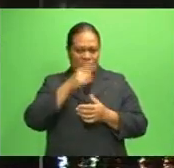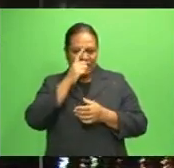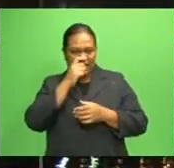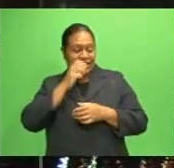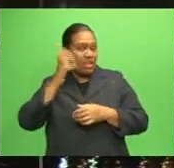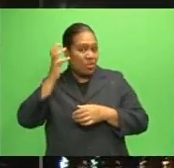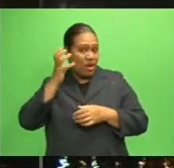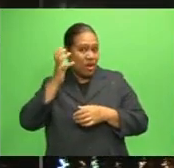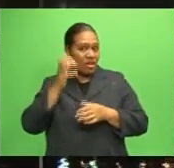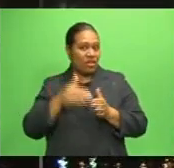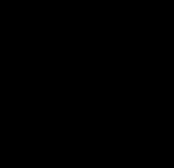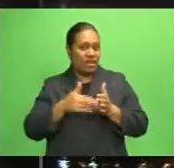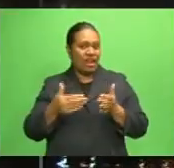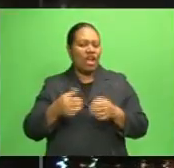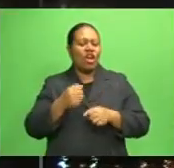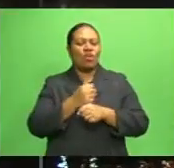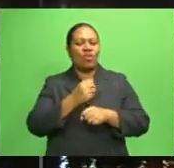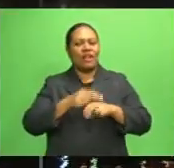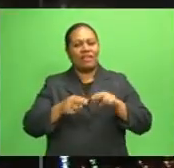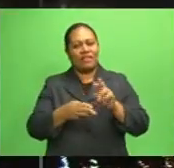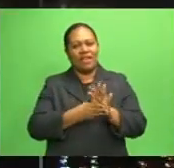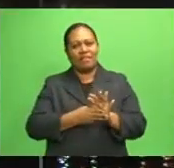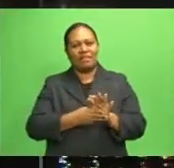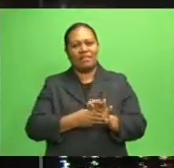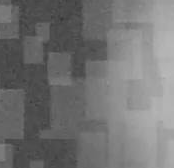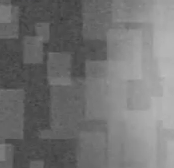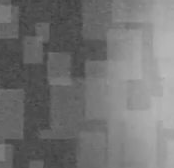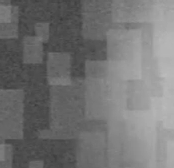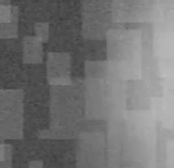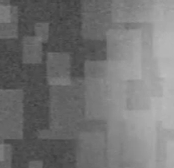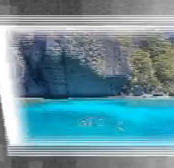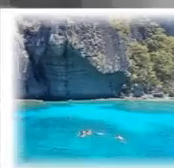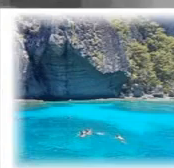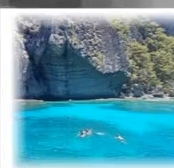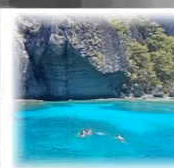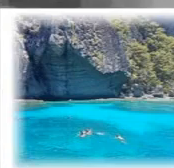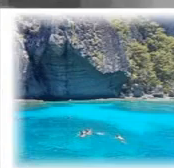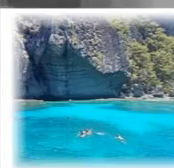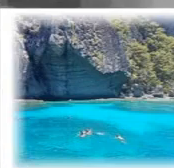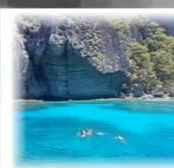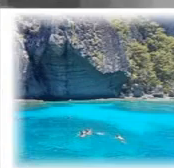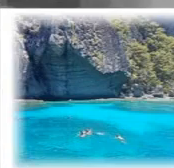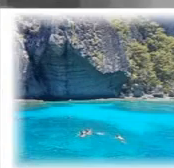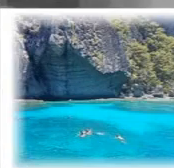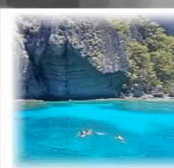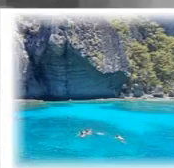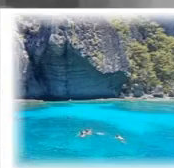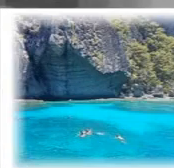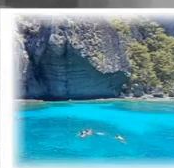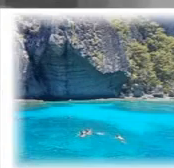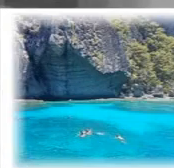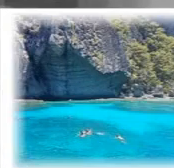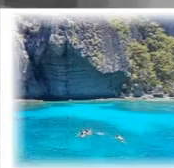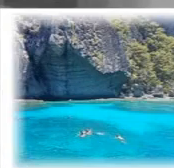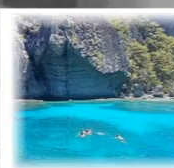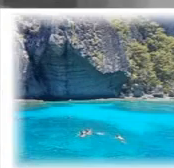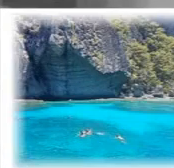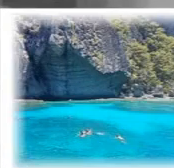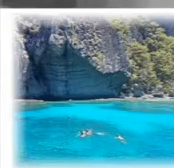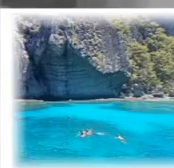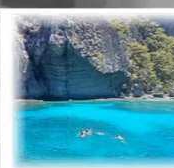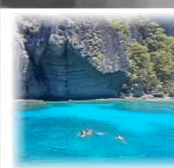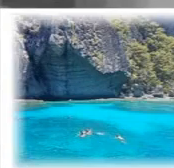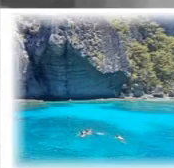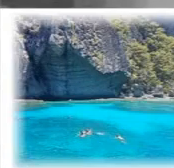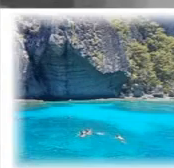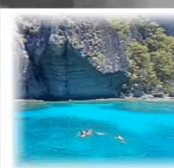sister radio station Gold FM. Our poll question, we're asking, will you be willing to resort to local holidays to help our